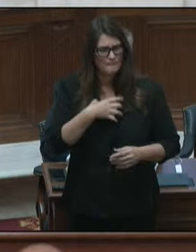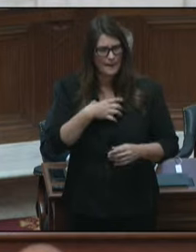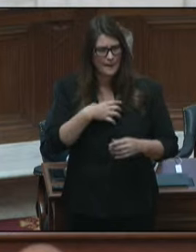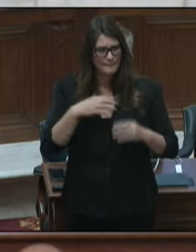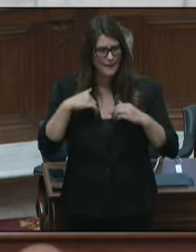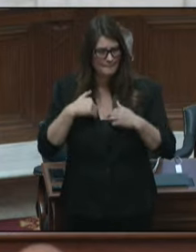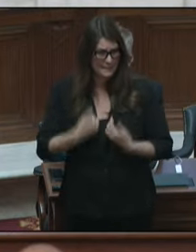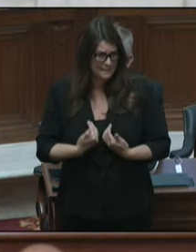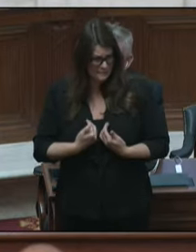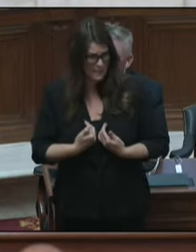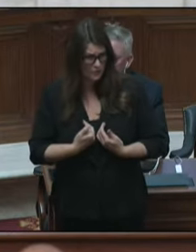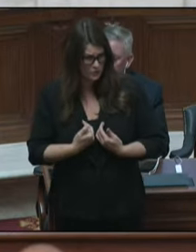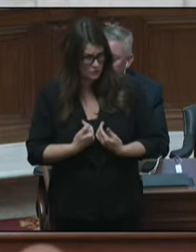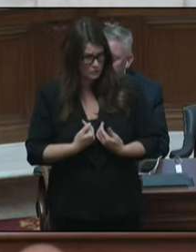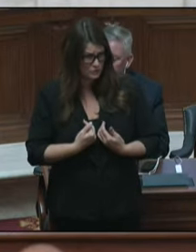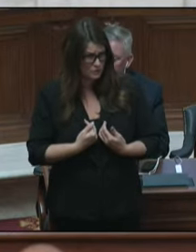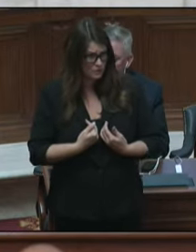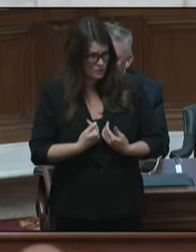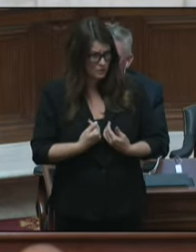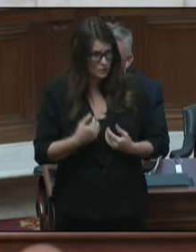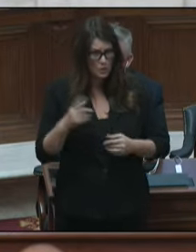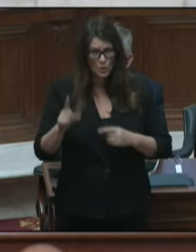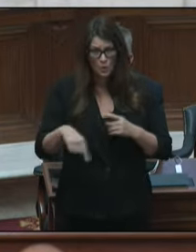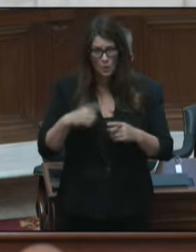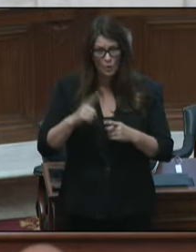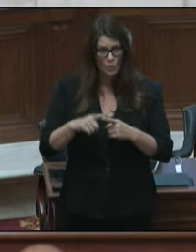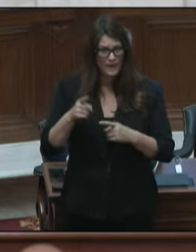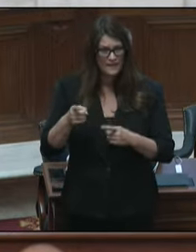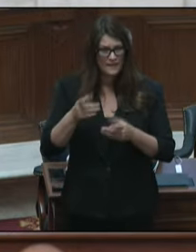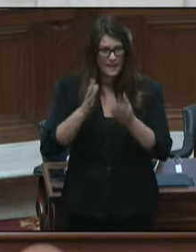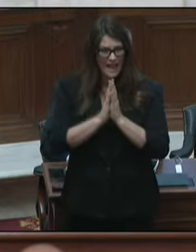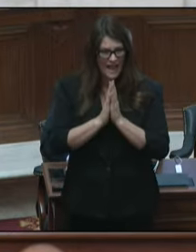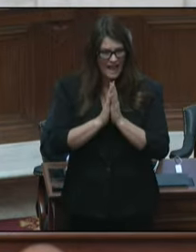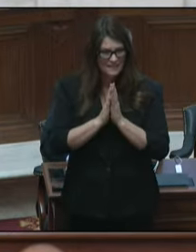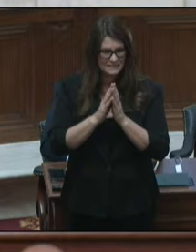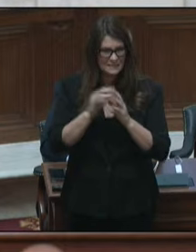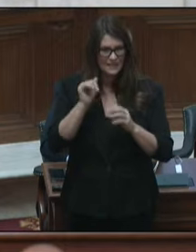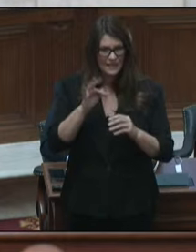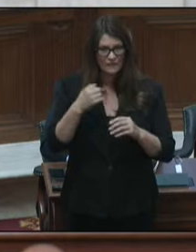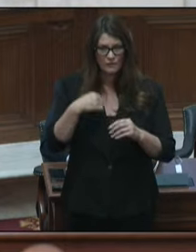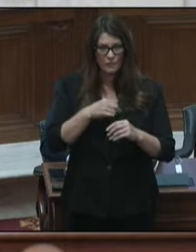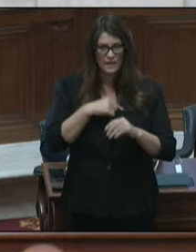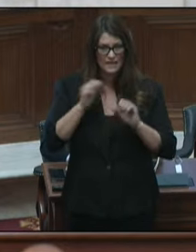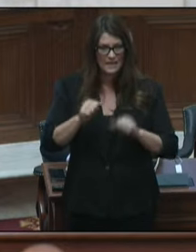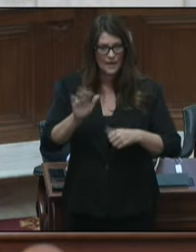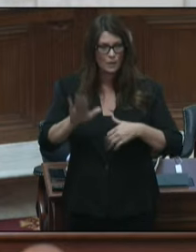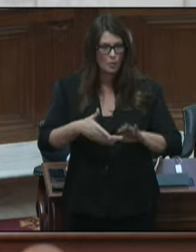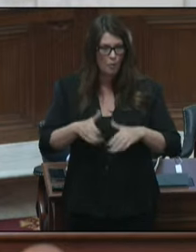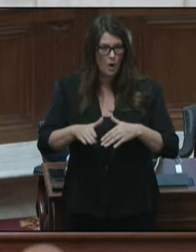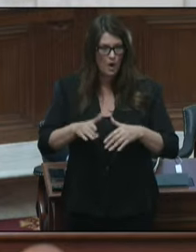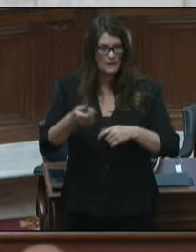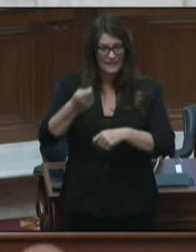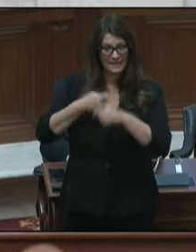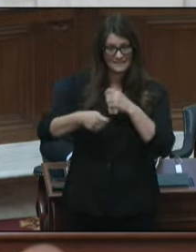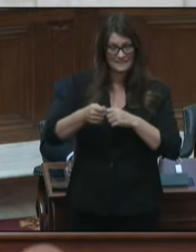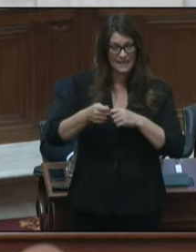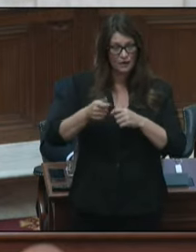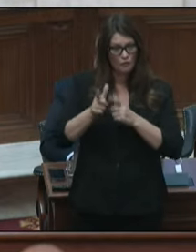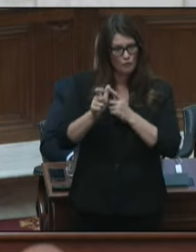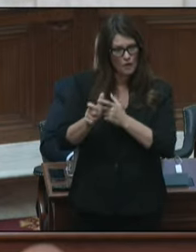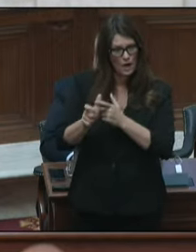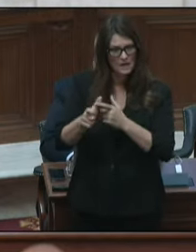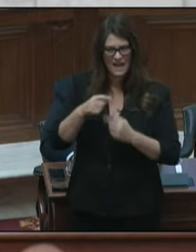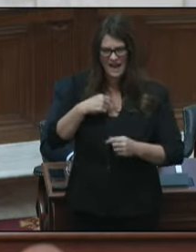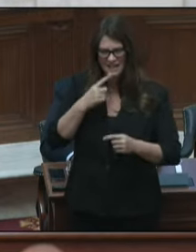tired. When they asked if we could walk instead of run, I told them to keep sawing the wood.